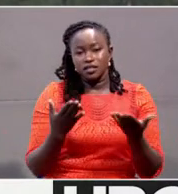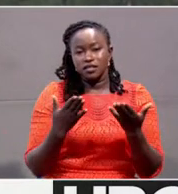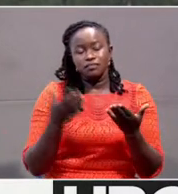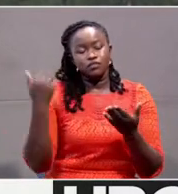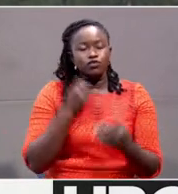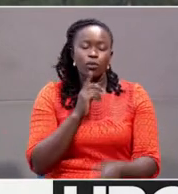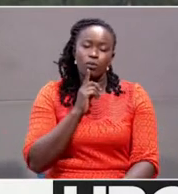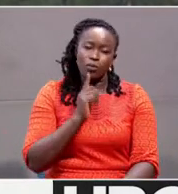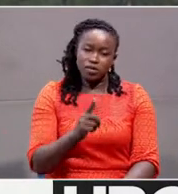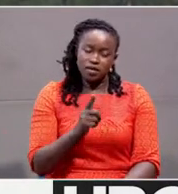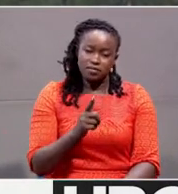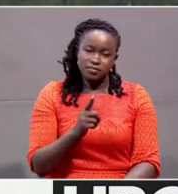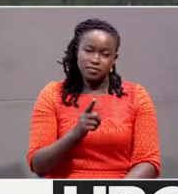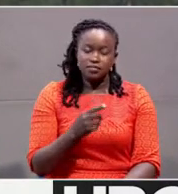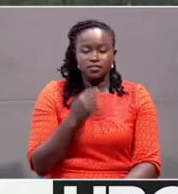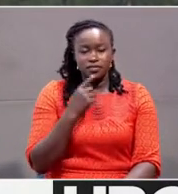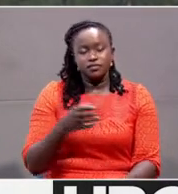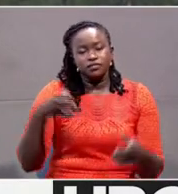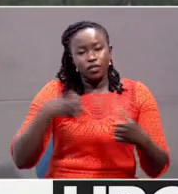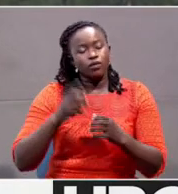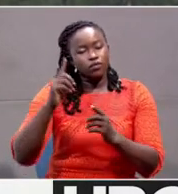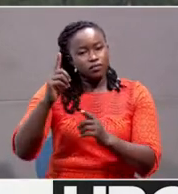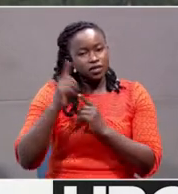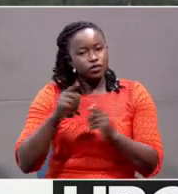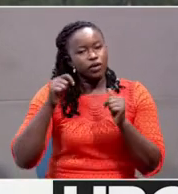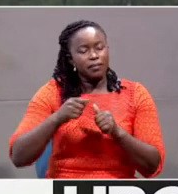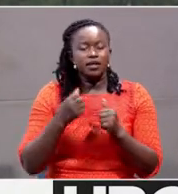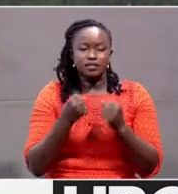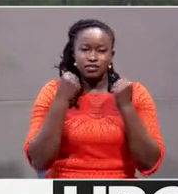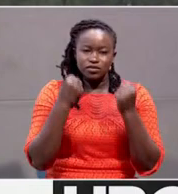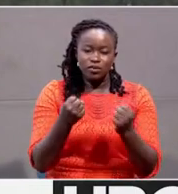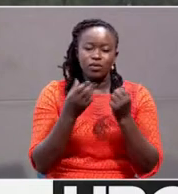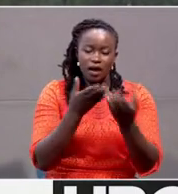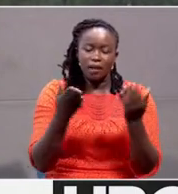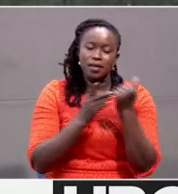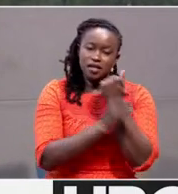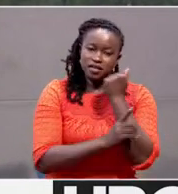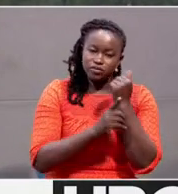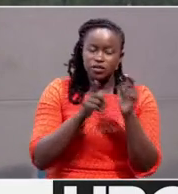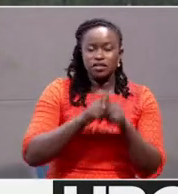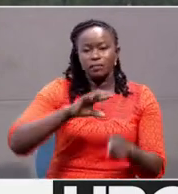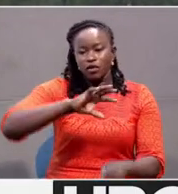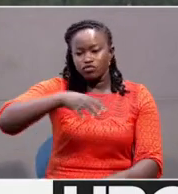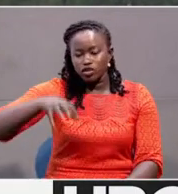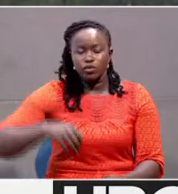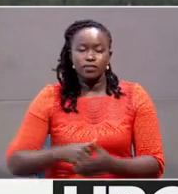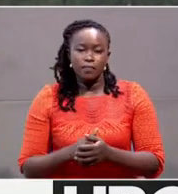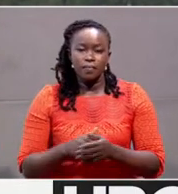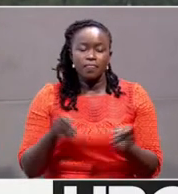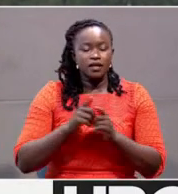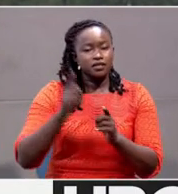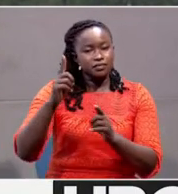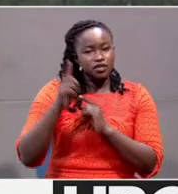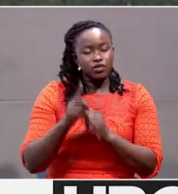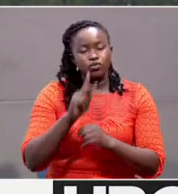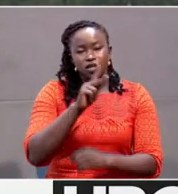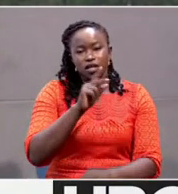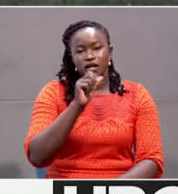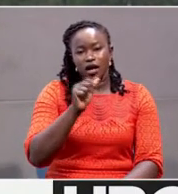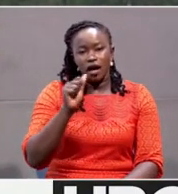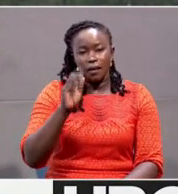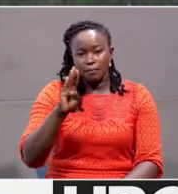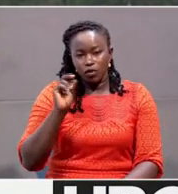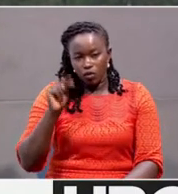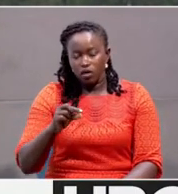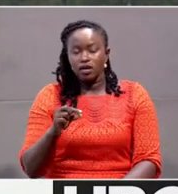directed that security be beefed up in the district and in the region. Security currently in Kabong is to